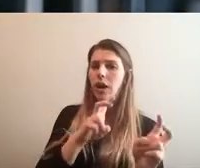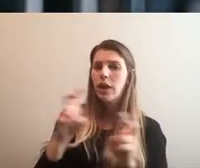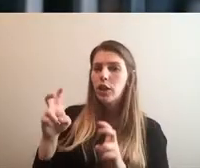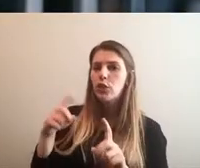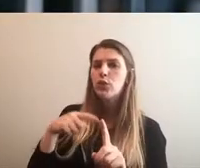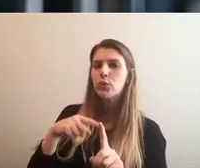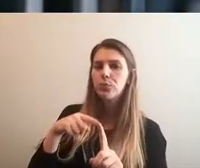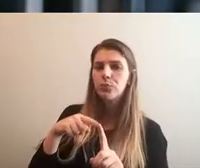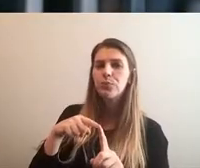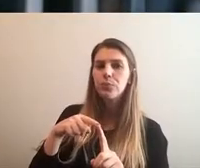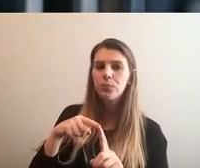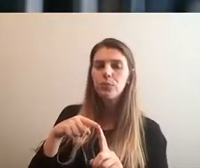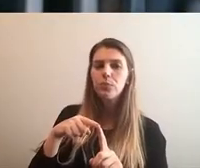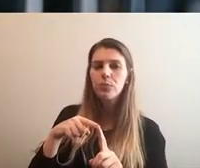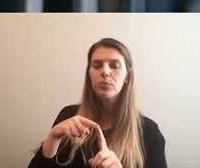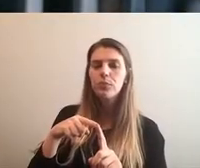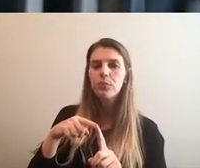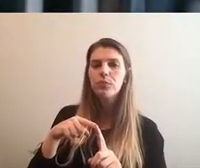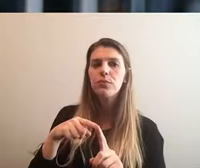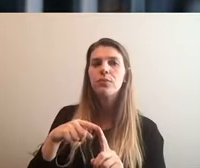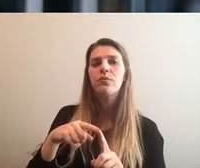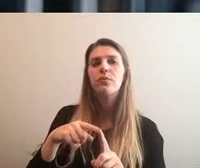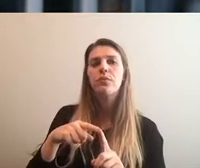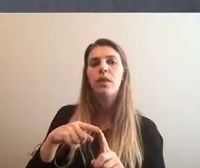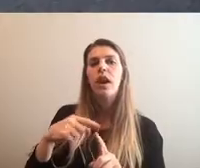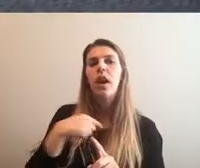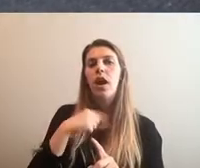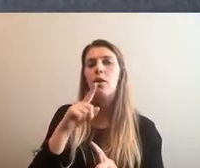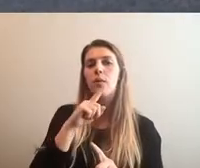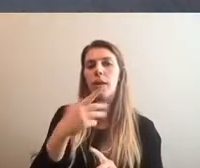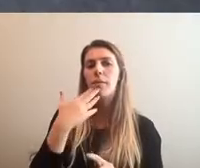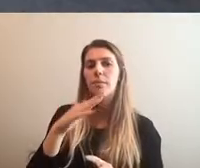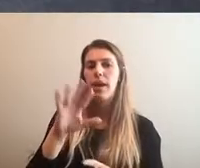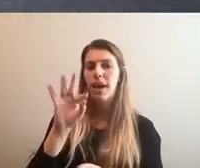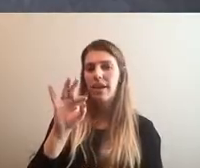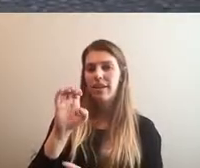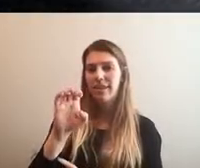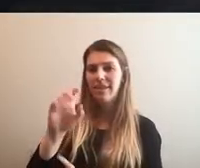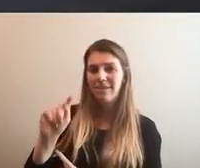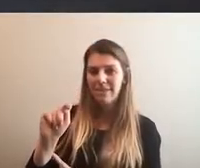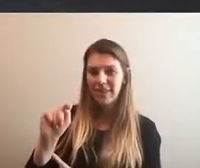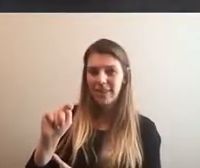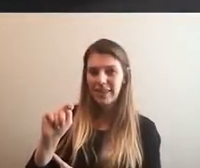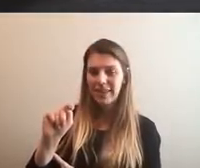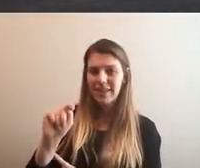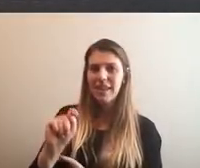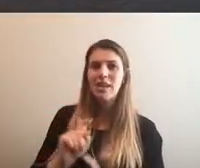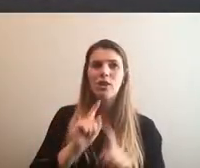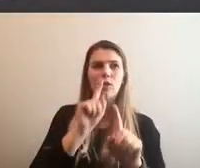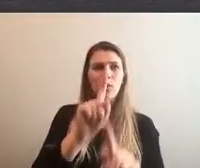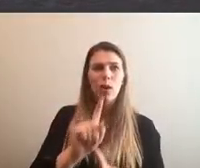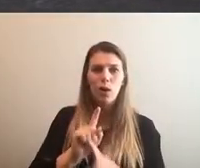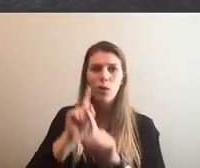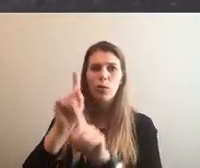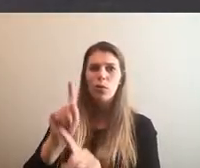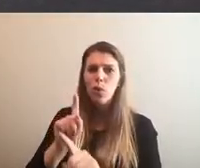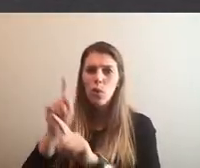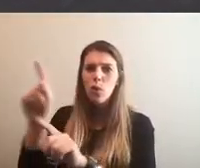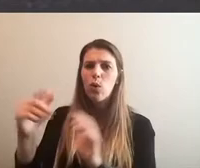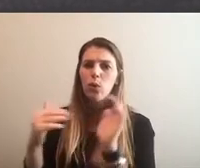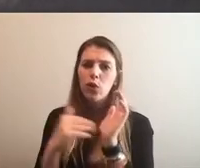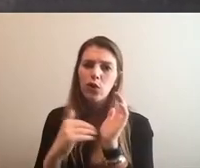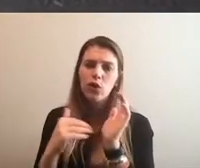was I have really bad feet, and I would go to doctors, and it was always just